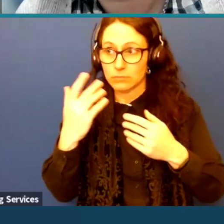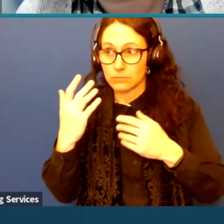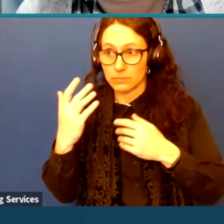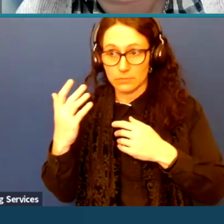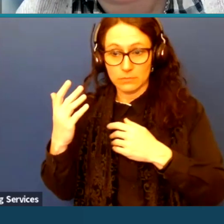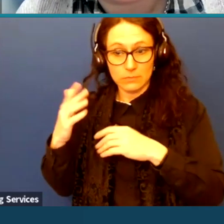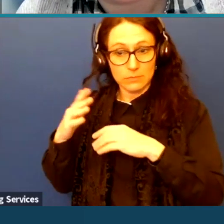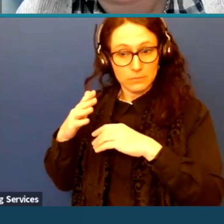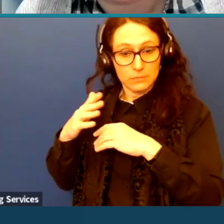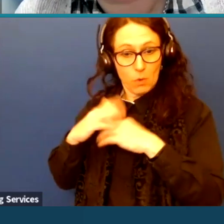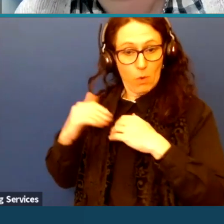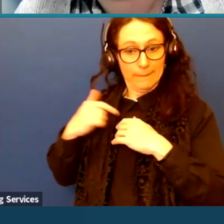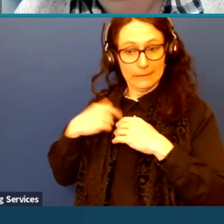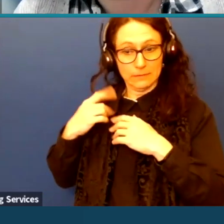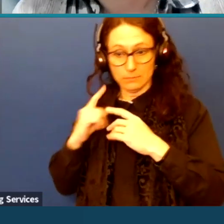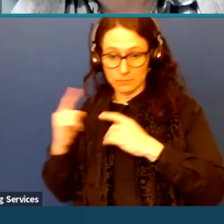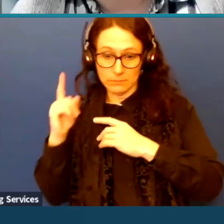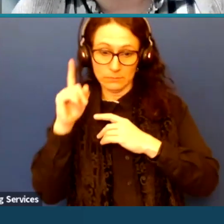welcoming host.